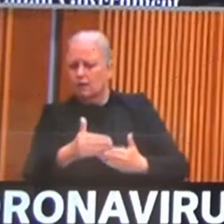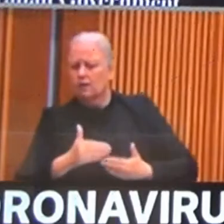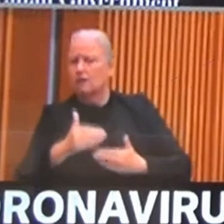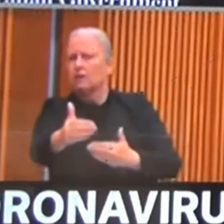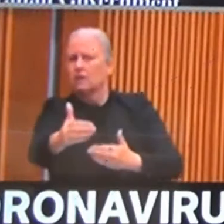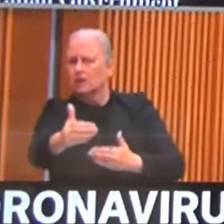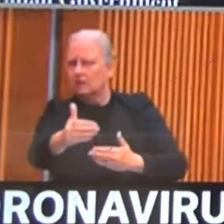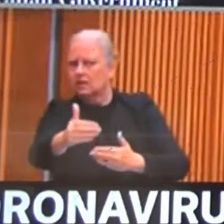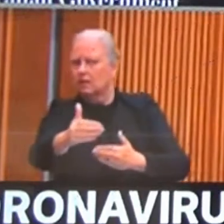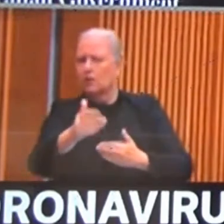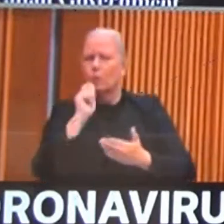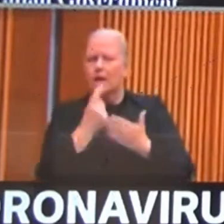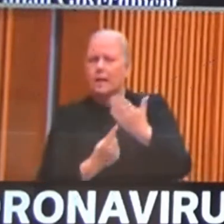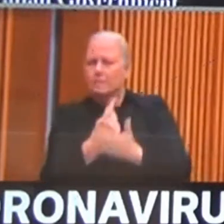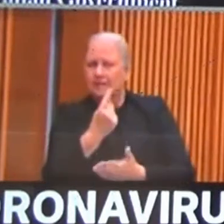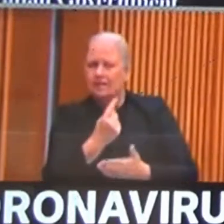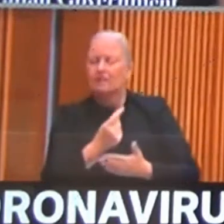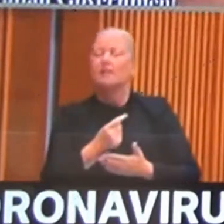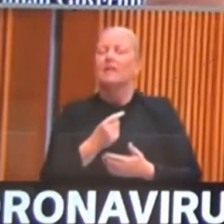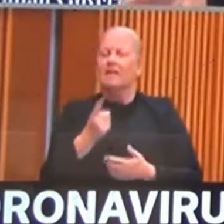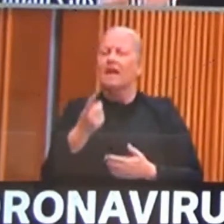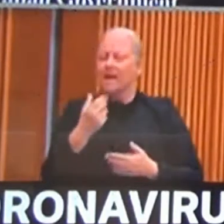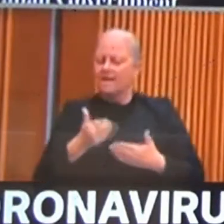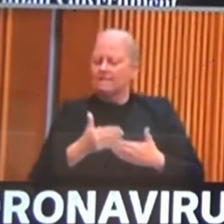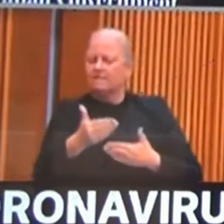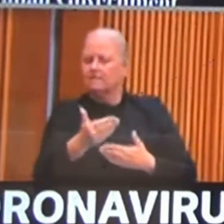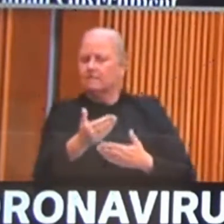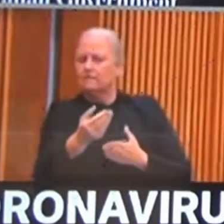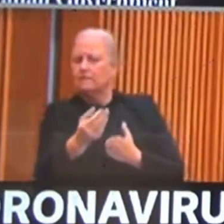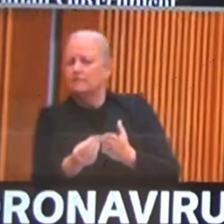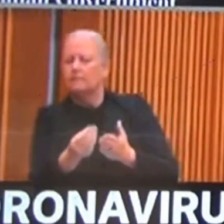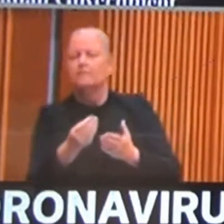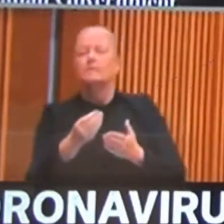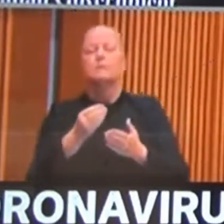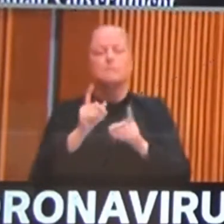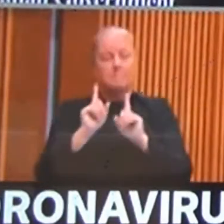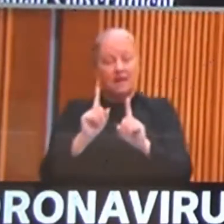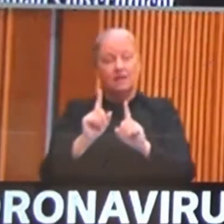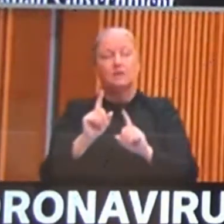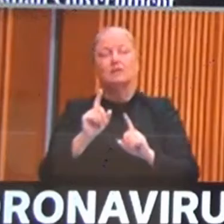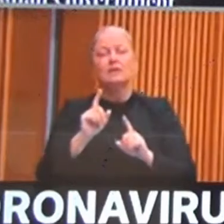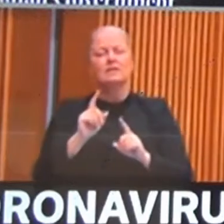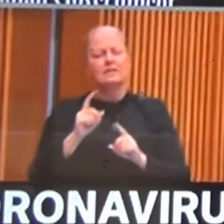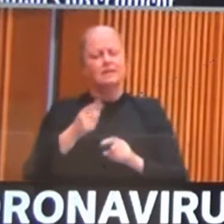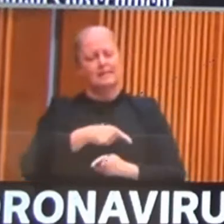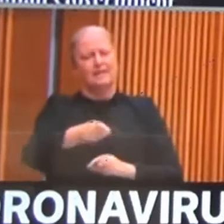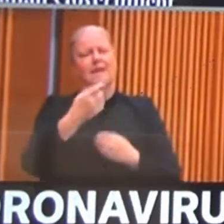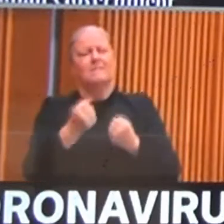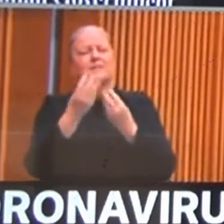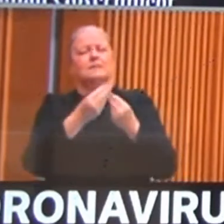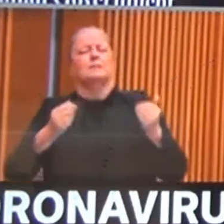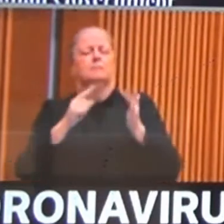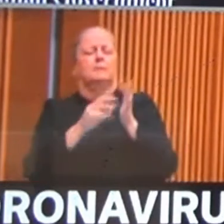those measures and the outcomes, but they give an indication that as we've taken them, they've all had an impact. In a way, probably the